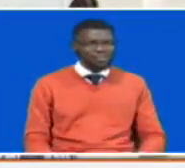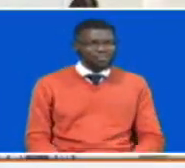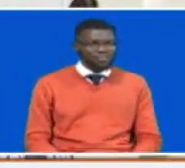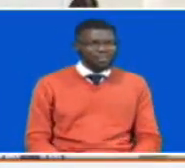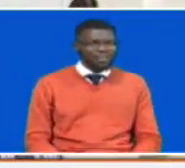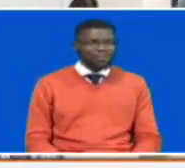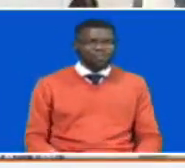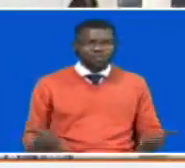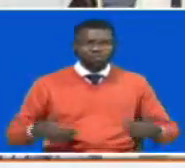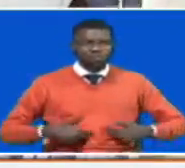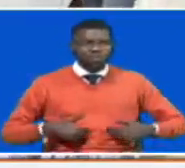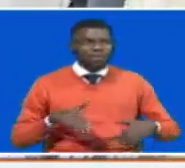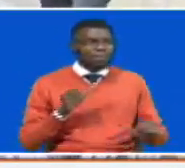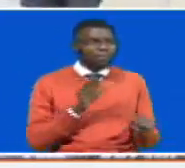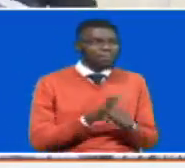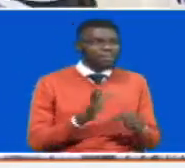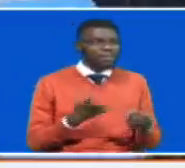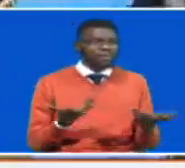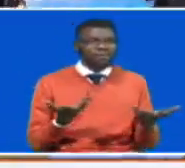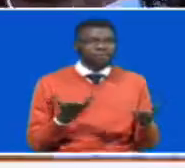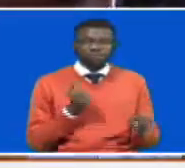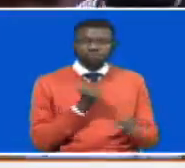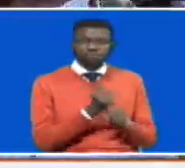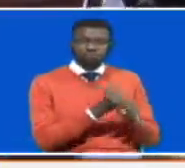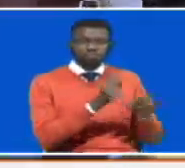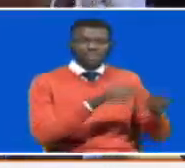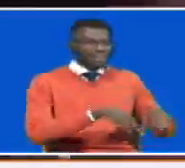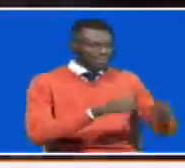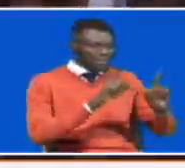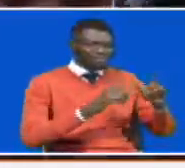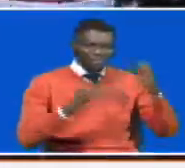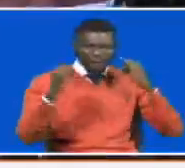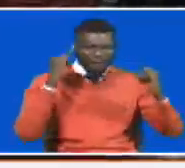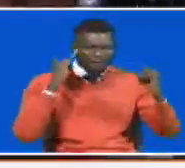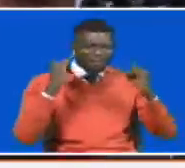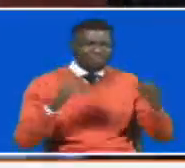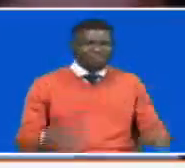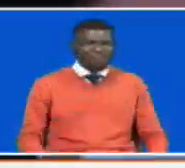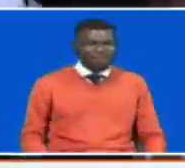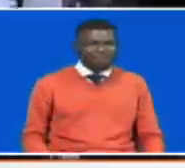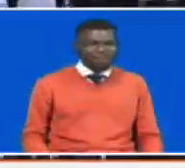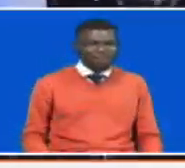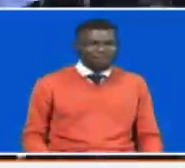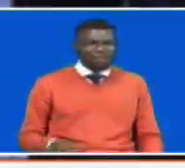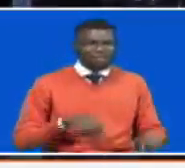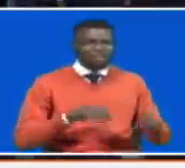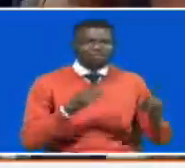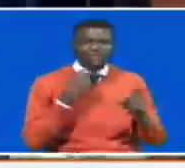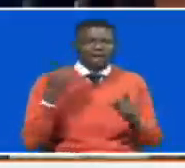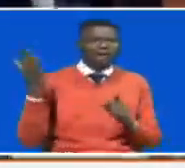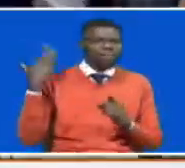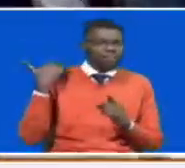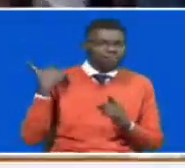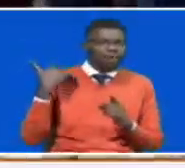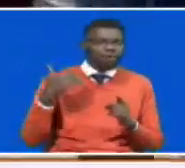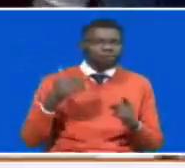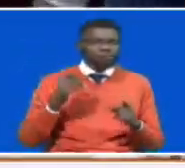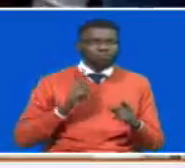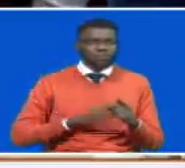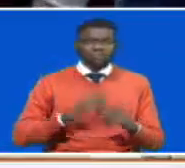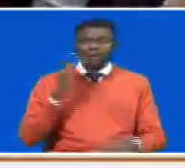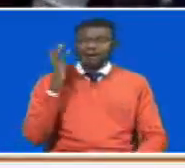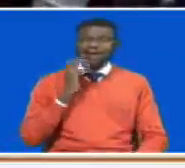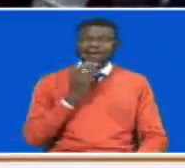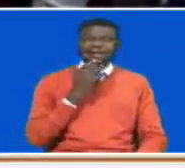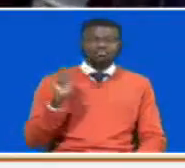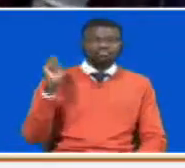Good number of unionists these days just work for themselves. He reminisces on how vibrant the labor market was during late President Jomo